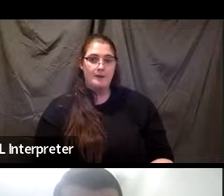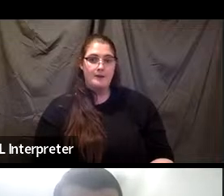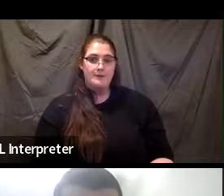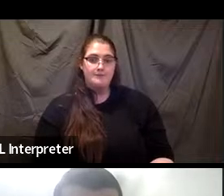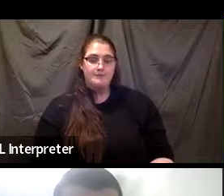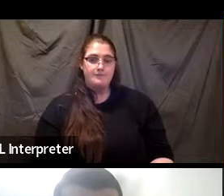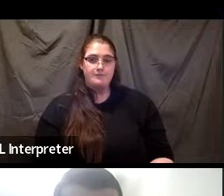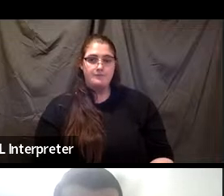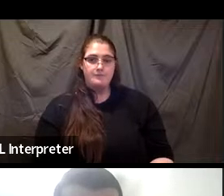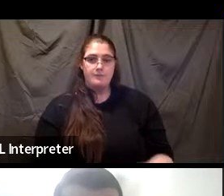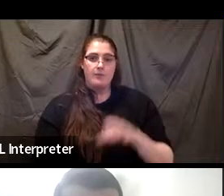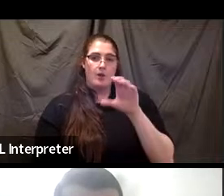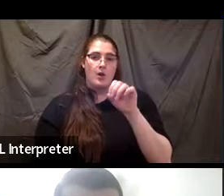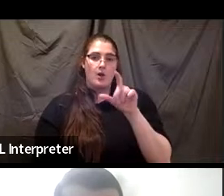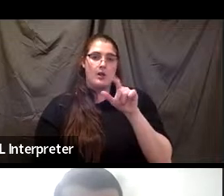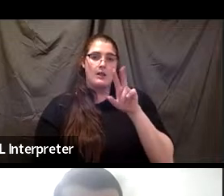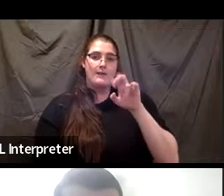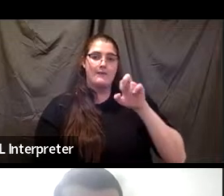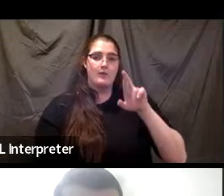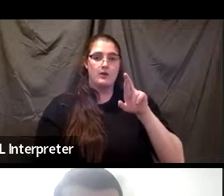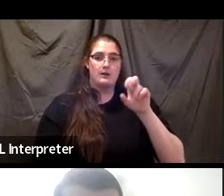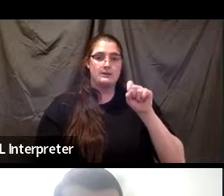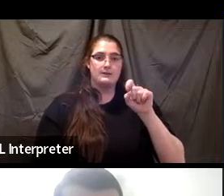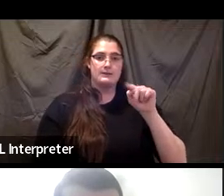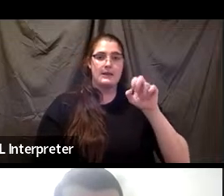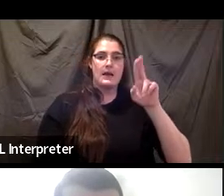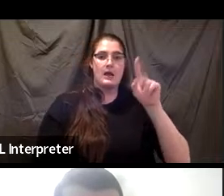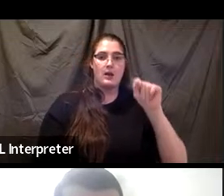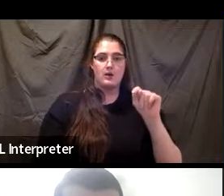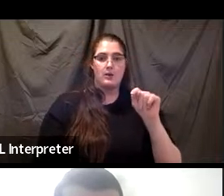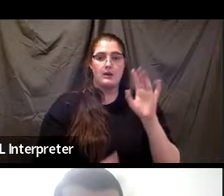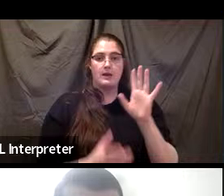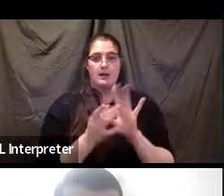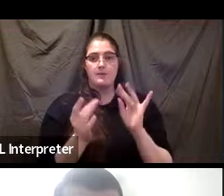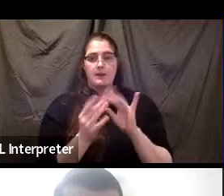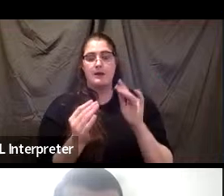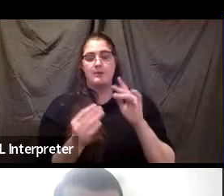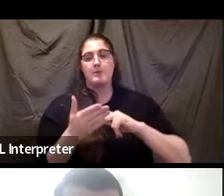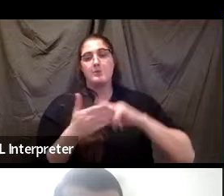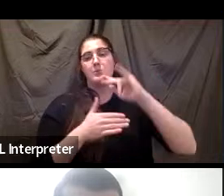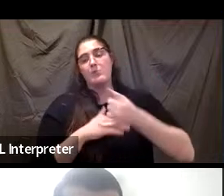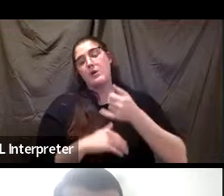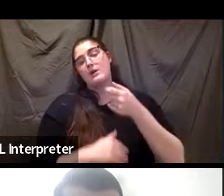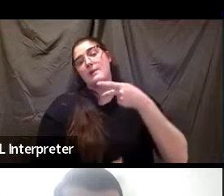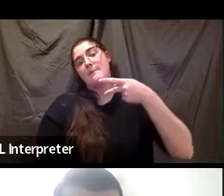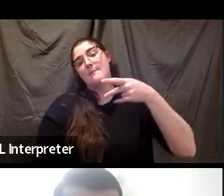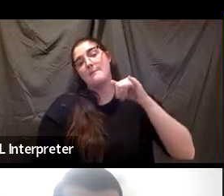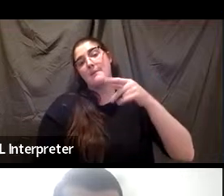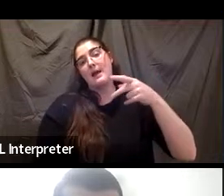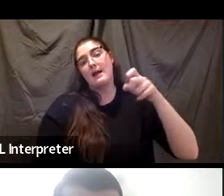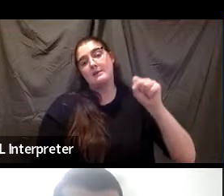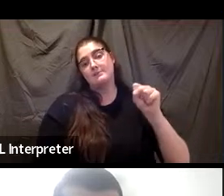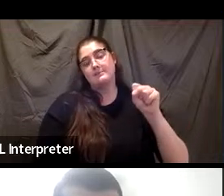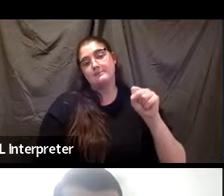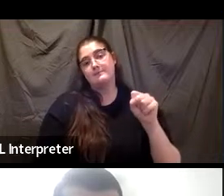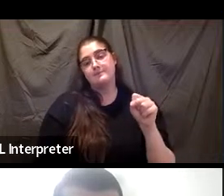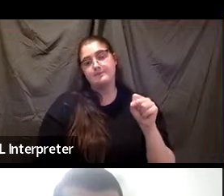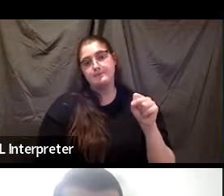Mr. Oliver Stout had mentioned about the project pipes.